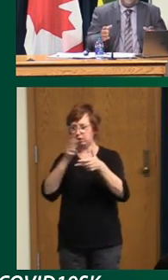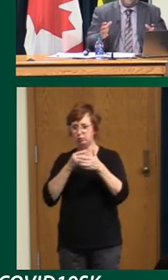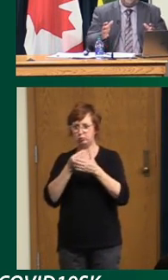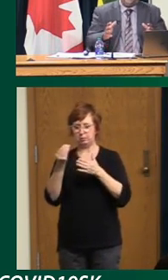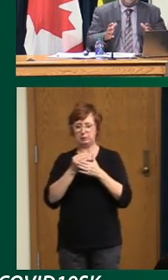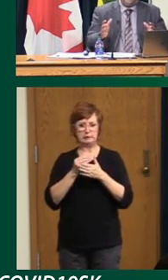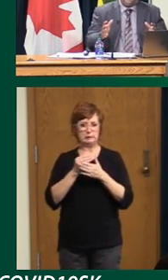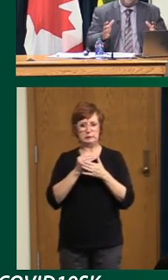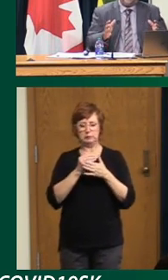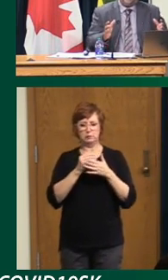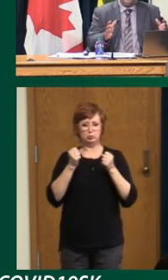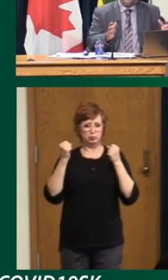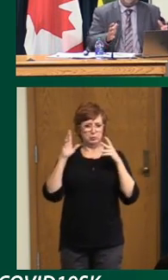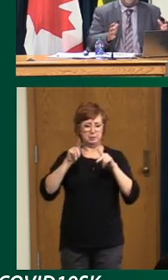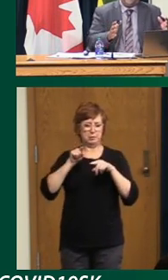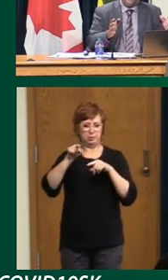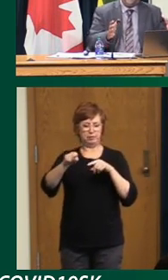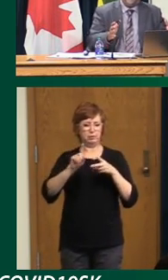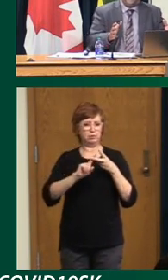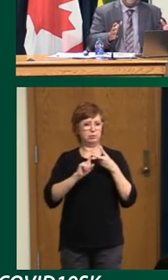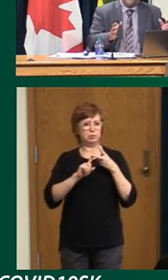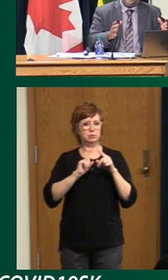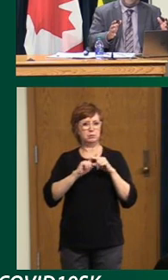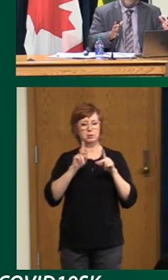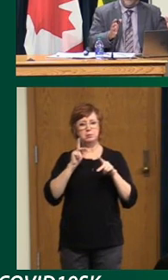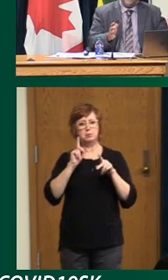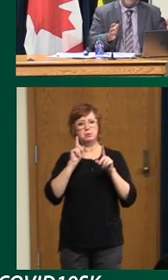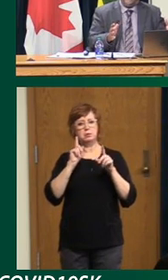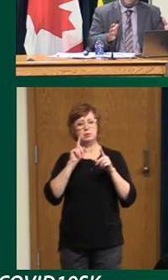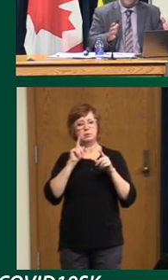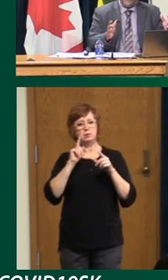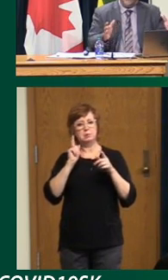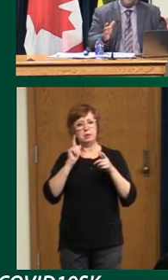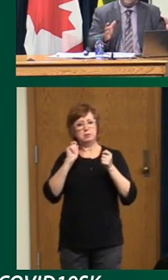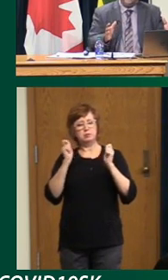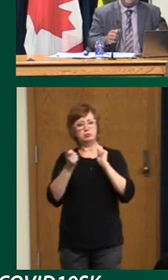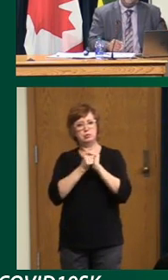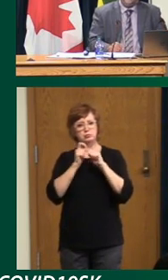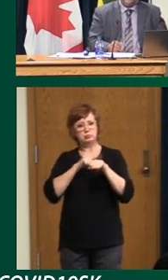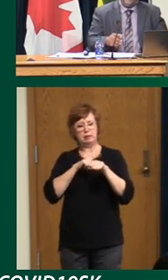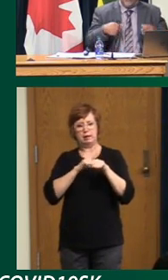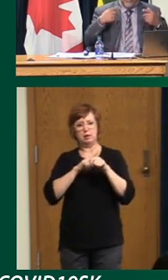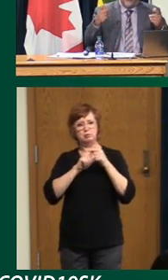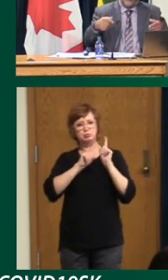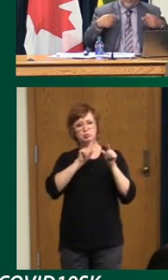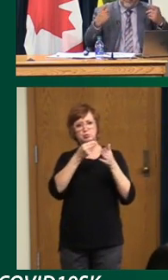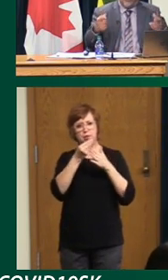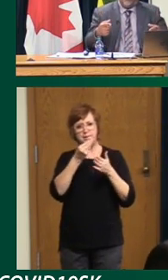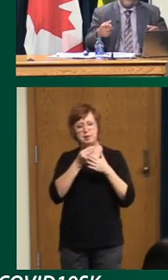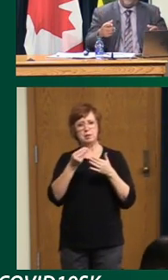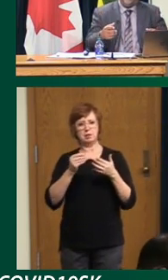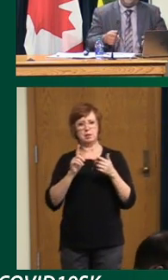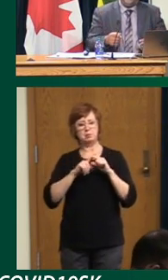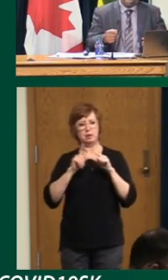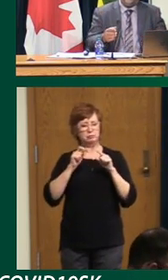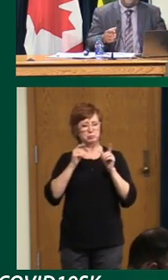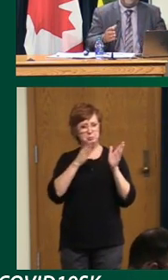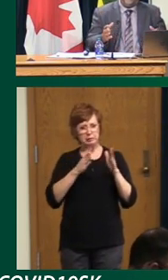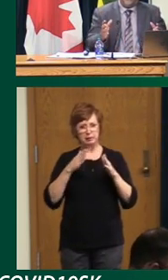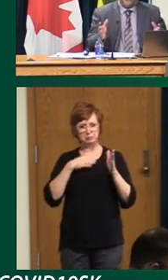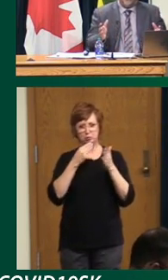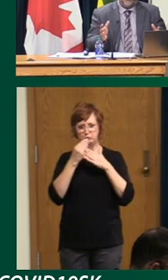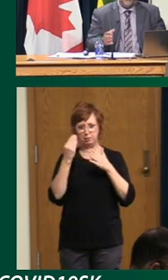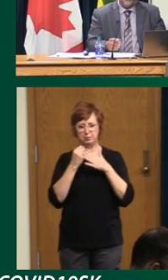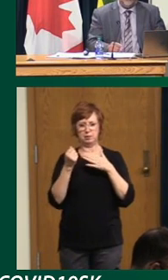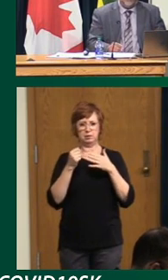And it may mean that people are going shopping or going to restaurant at different times or going less frequently, but in a more thoughtful way where you